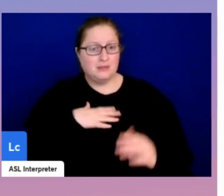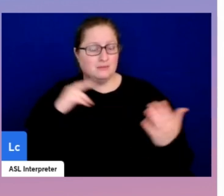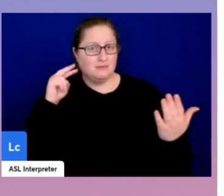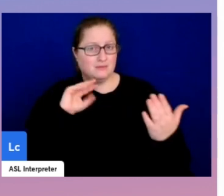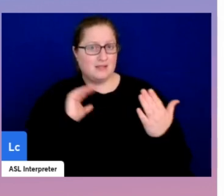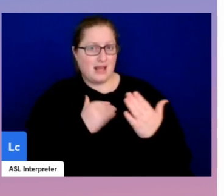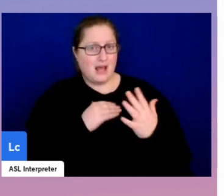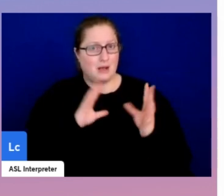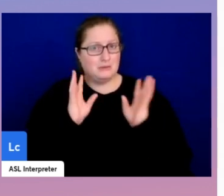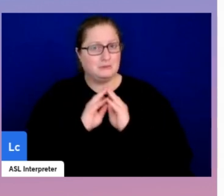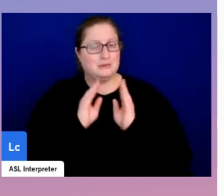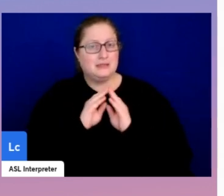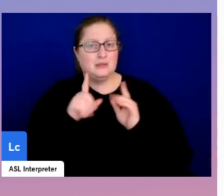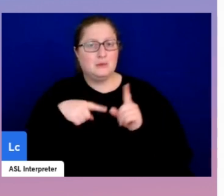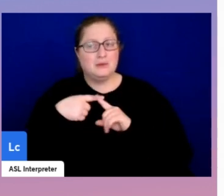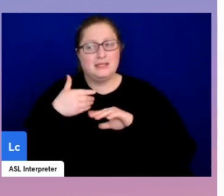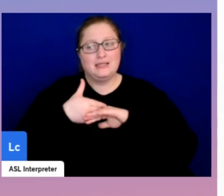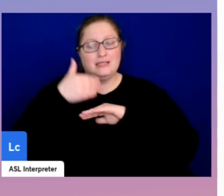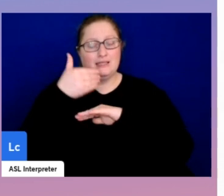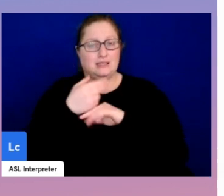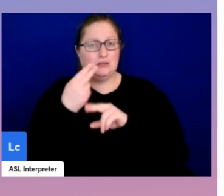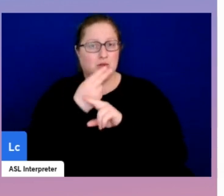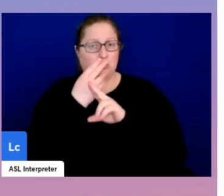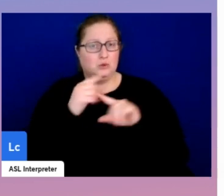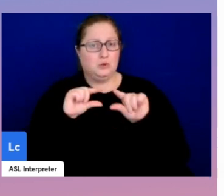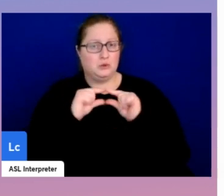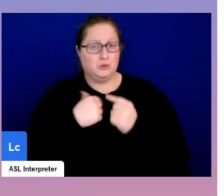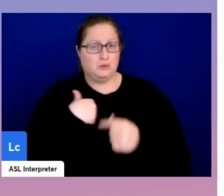to check out when the next user group is.